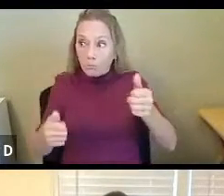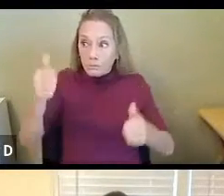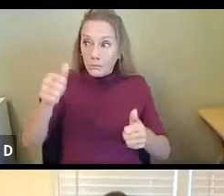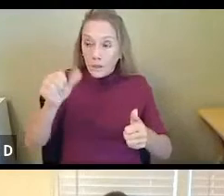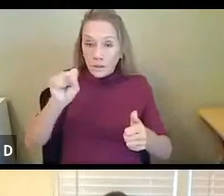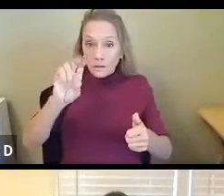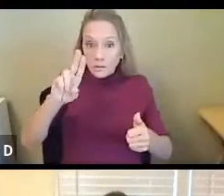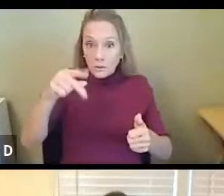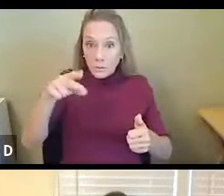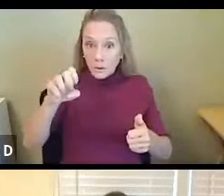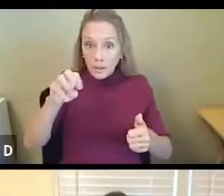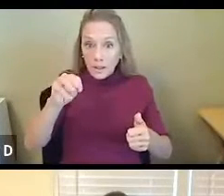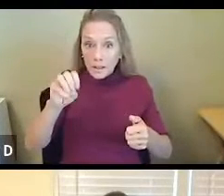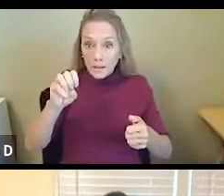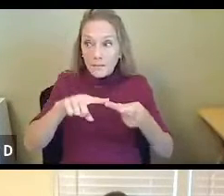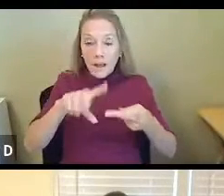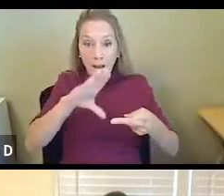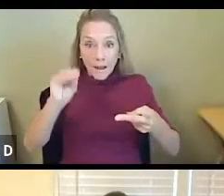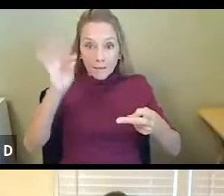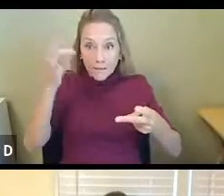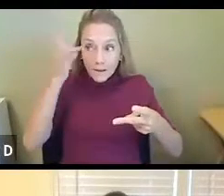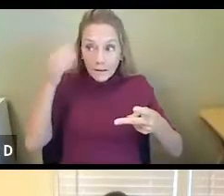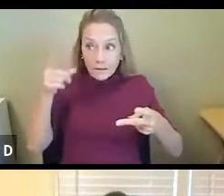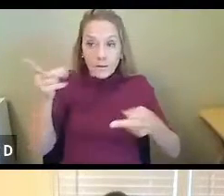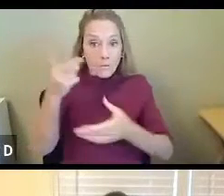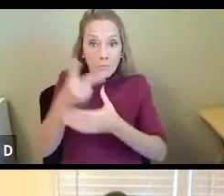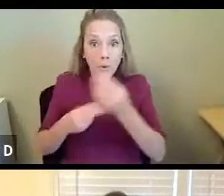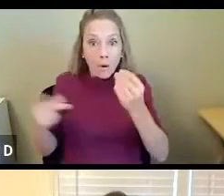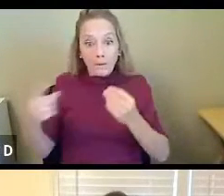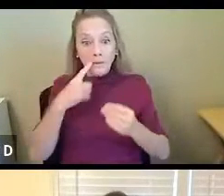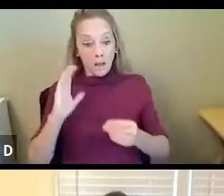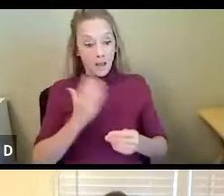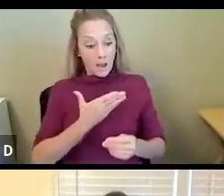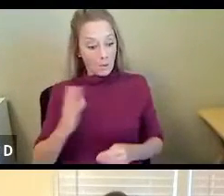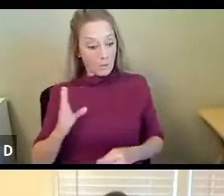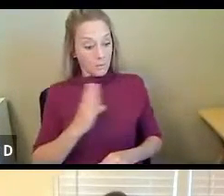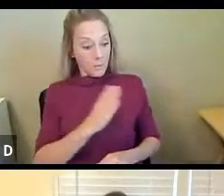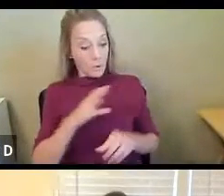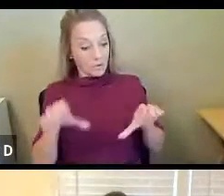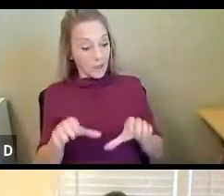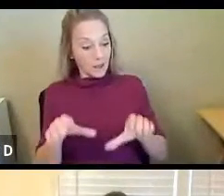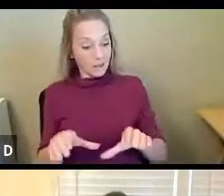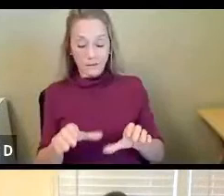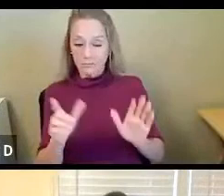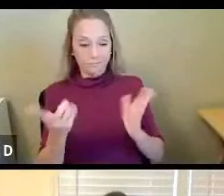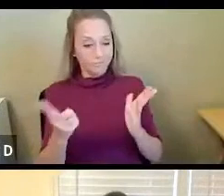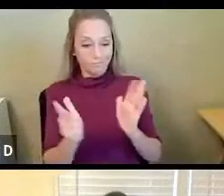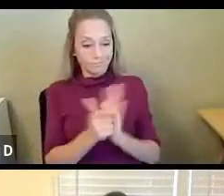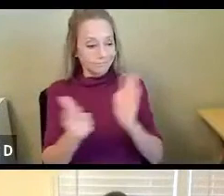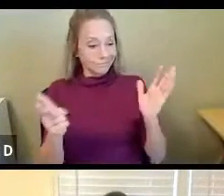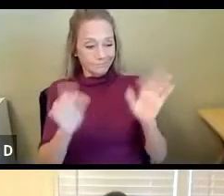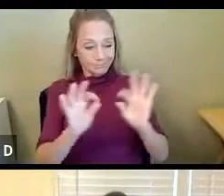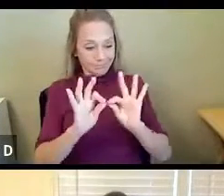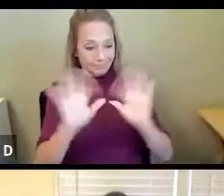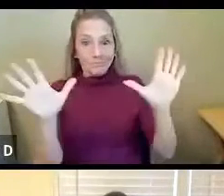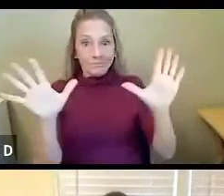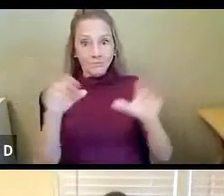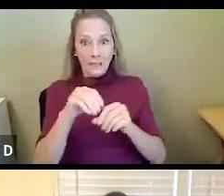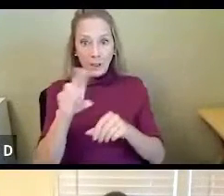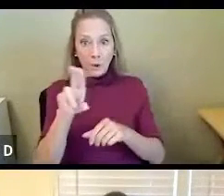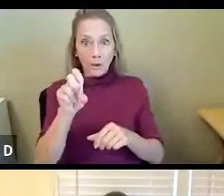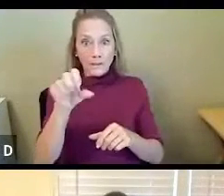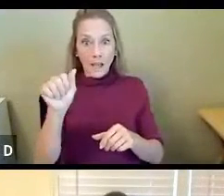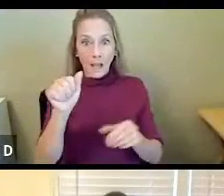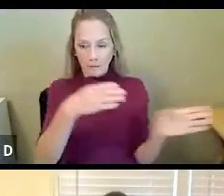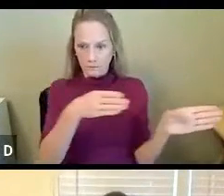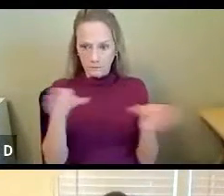court have both ruled that the actions of our board are illegitimate in the United States of America. Move to